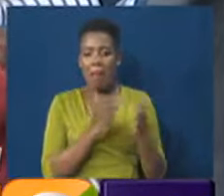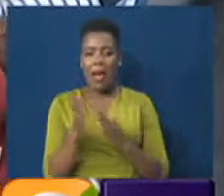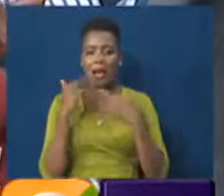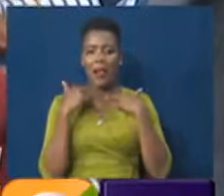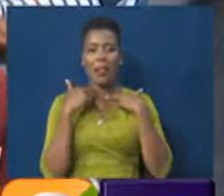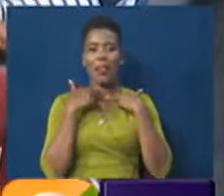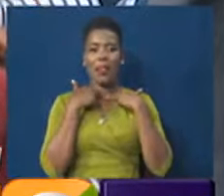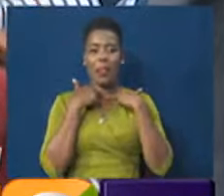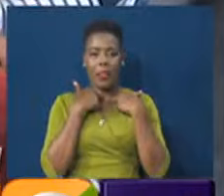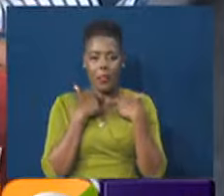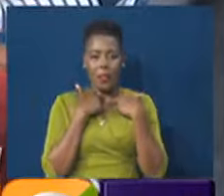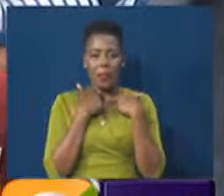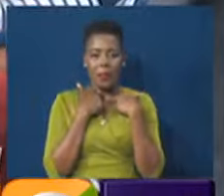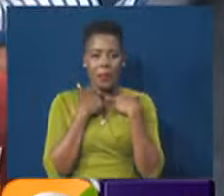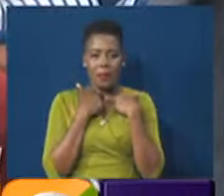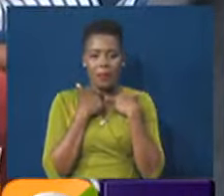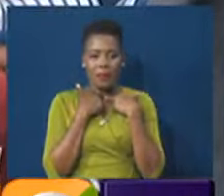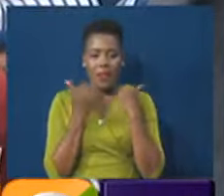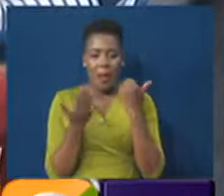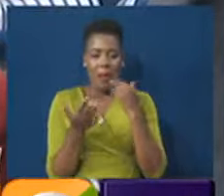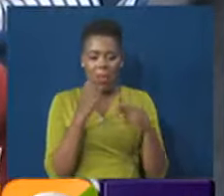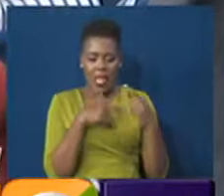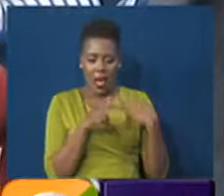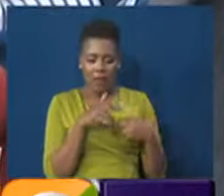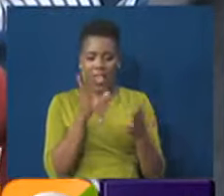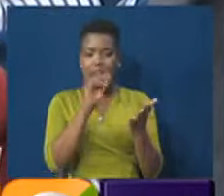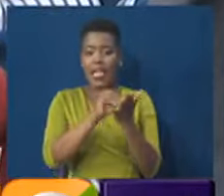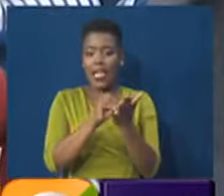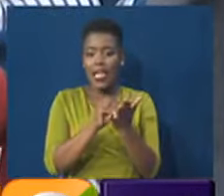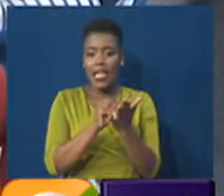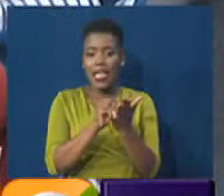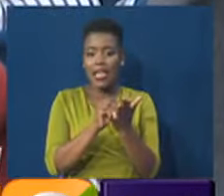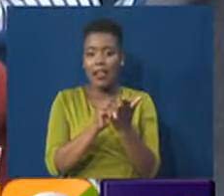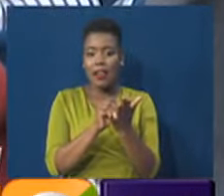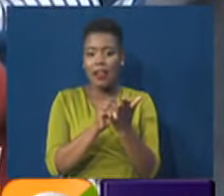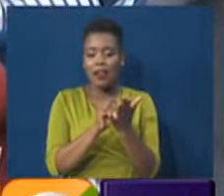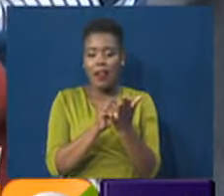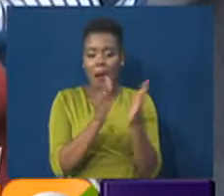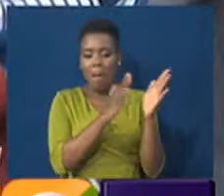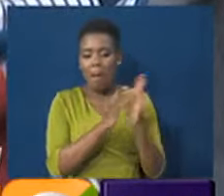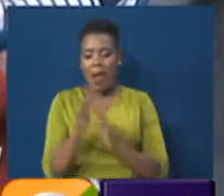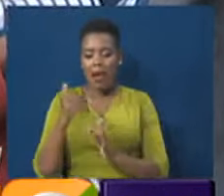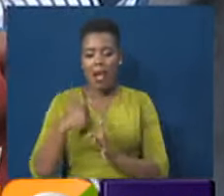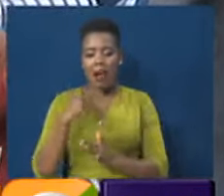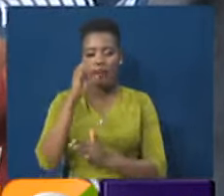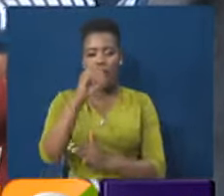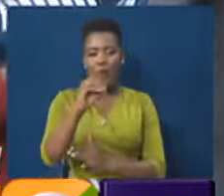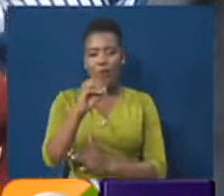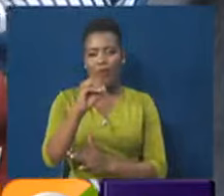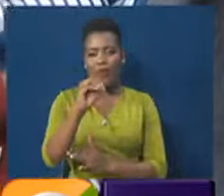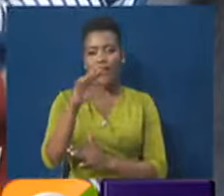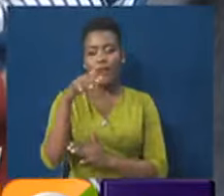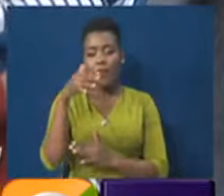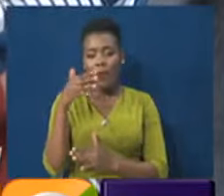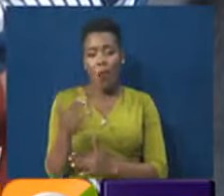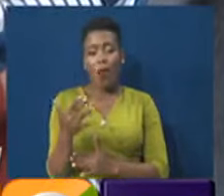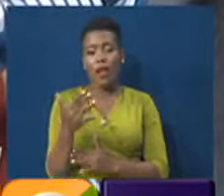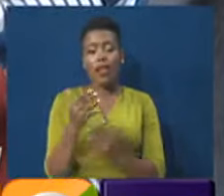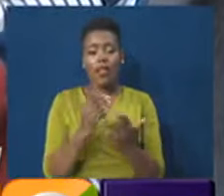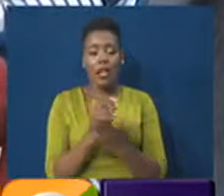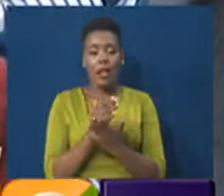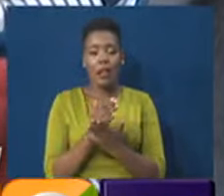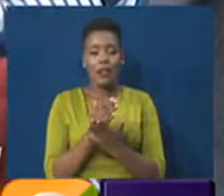is now vague. Maybe it's being recreated. There was no plan. Either that or the